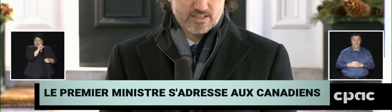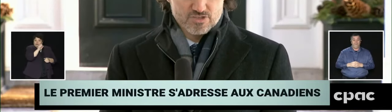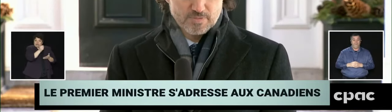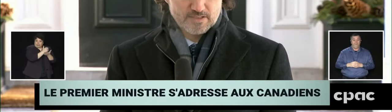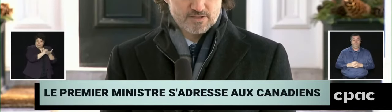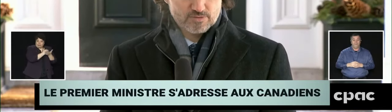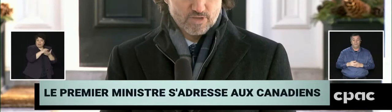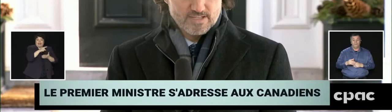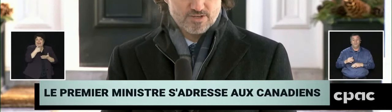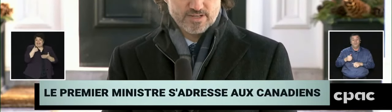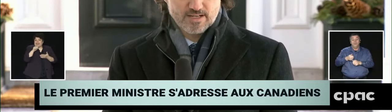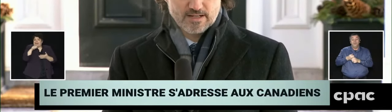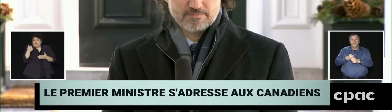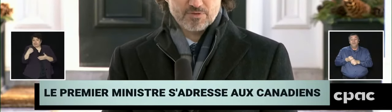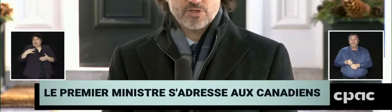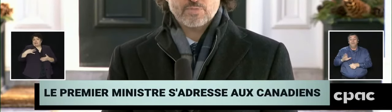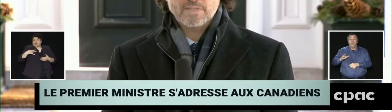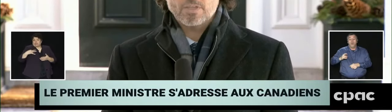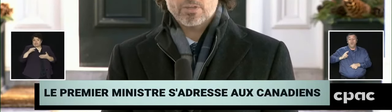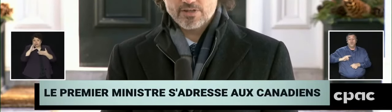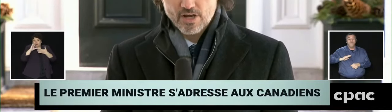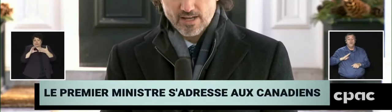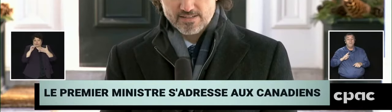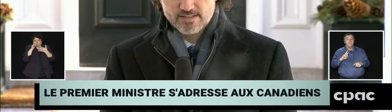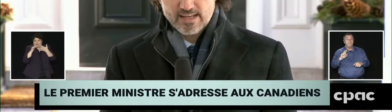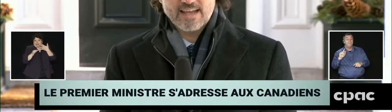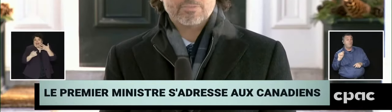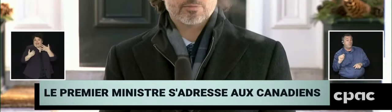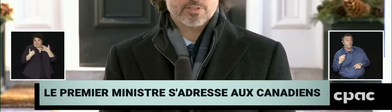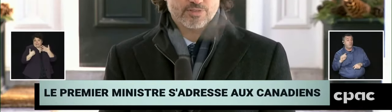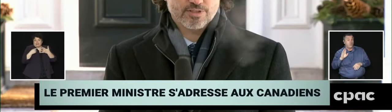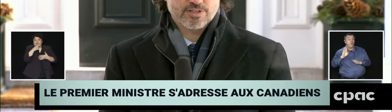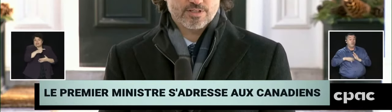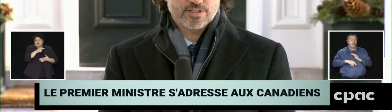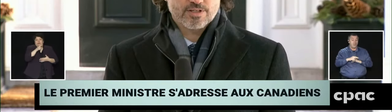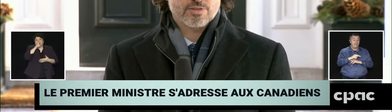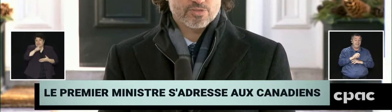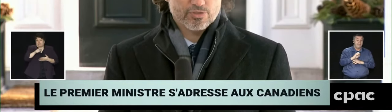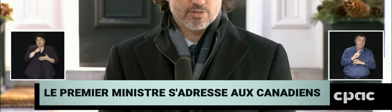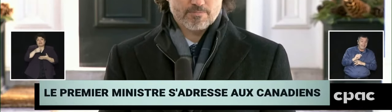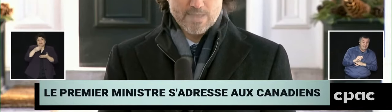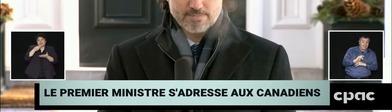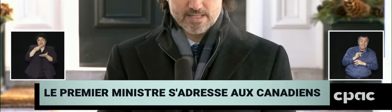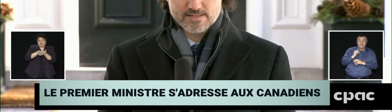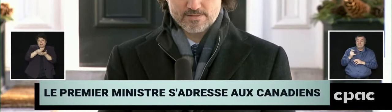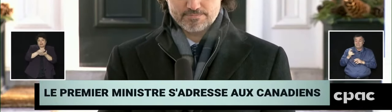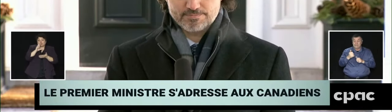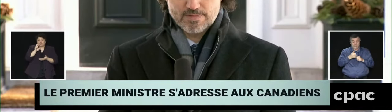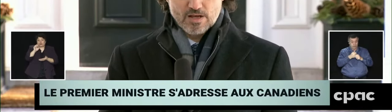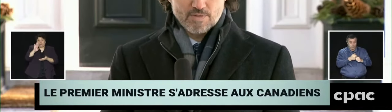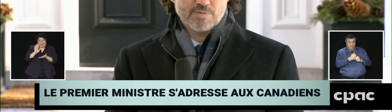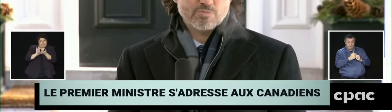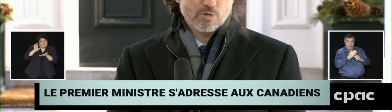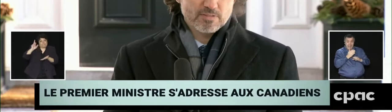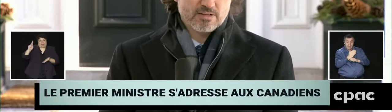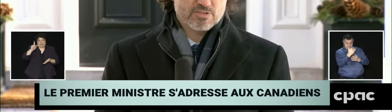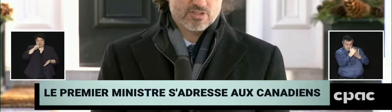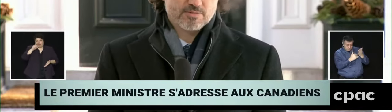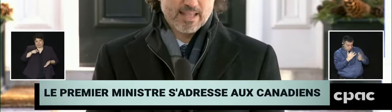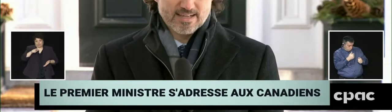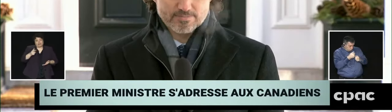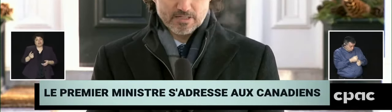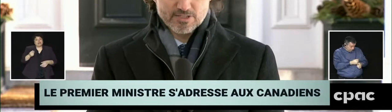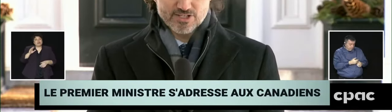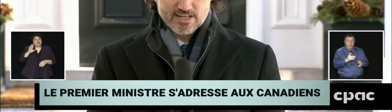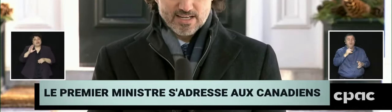other eligibility criteria, you will not have to return those CERB payments. When we rolled out